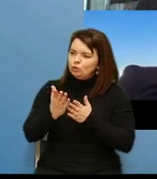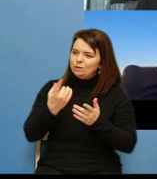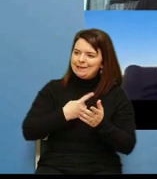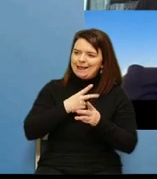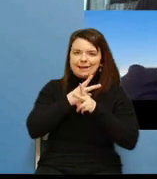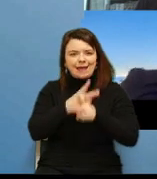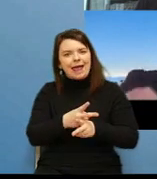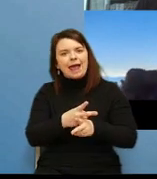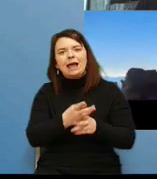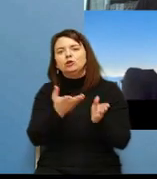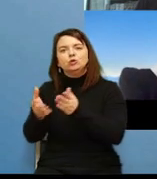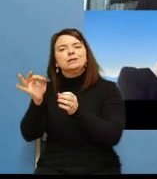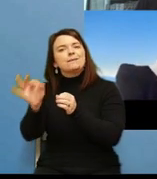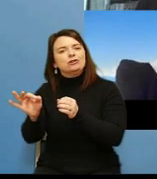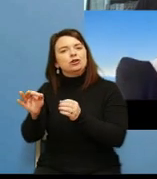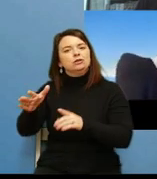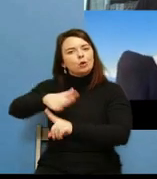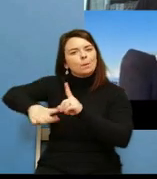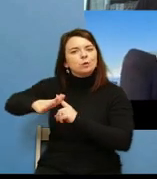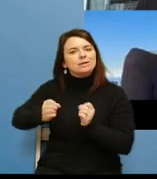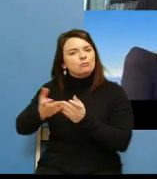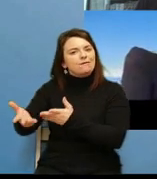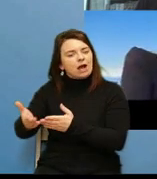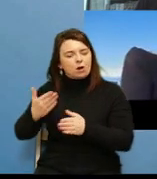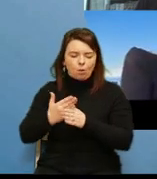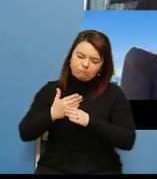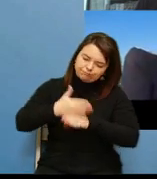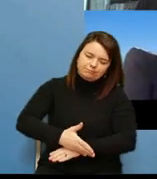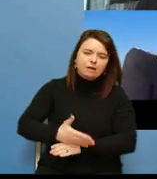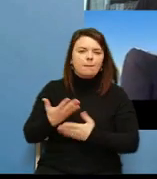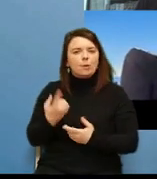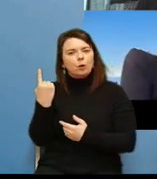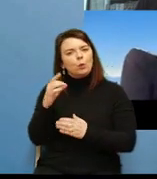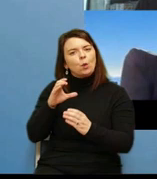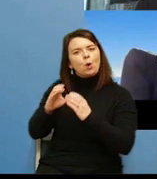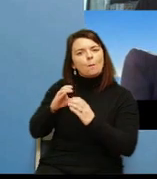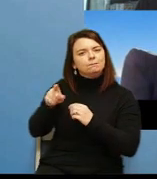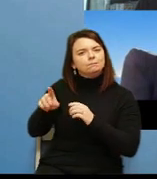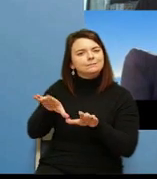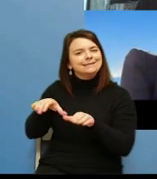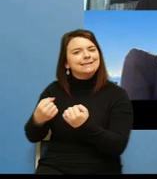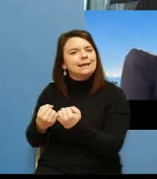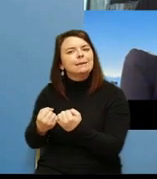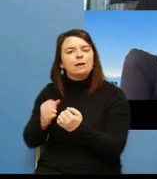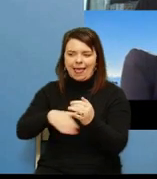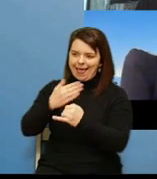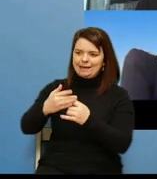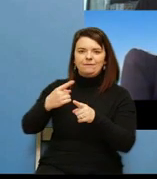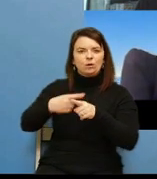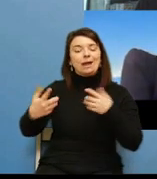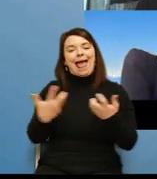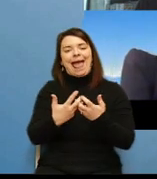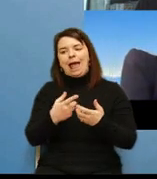practice provision through self-care to a specialist community provider. So we are working very hard with our comms team at the moment, and we have to have